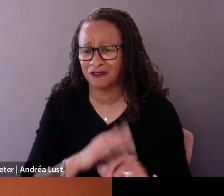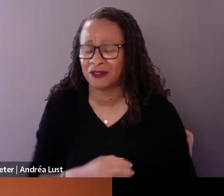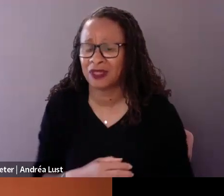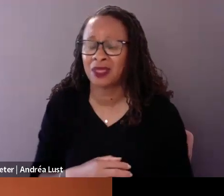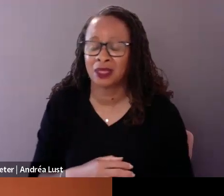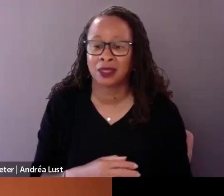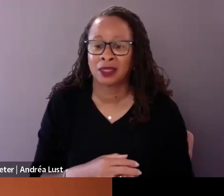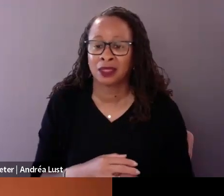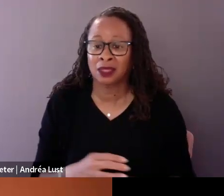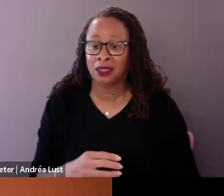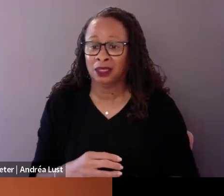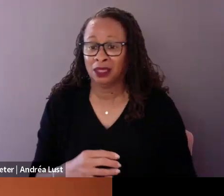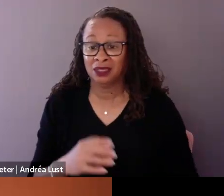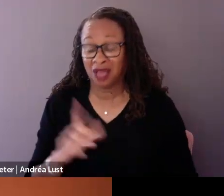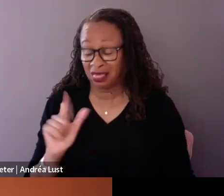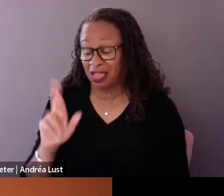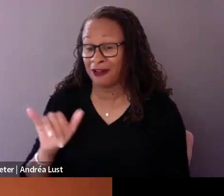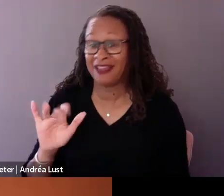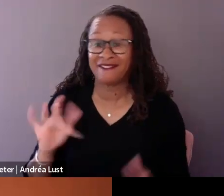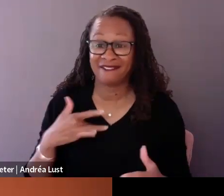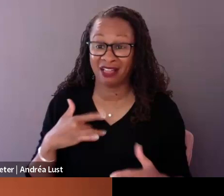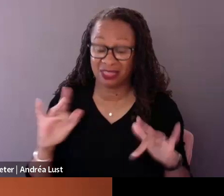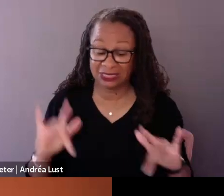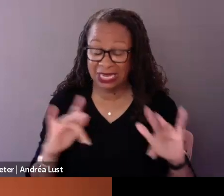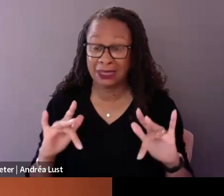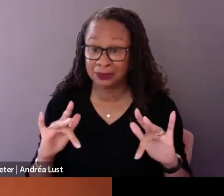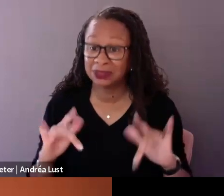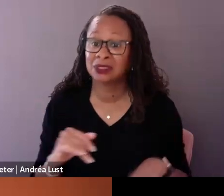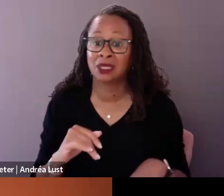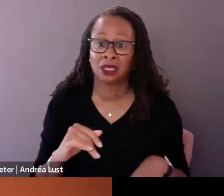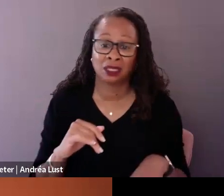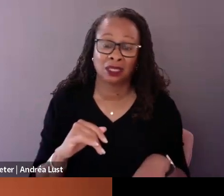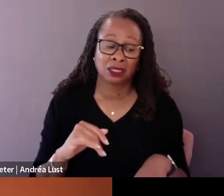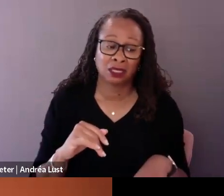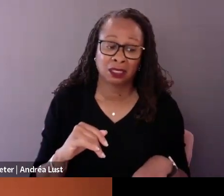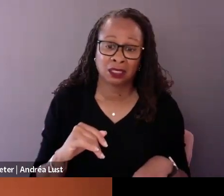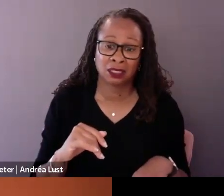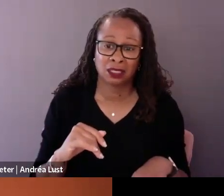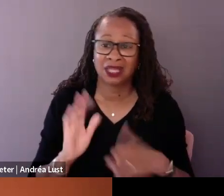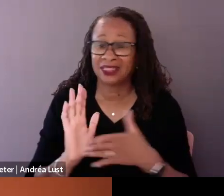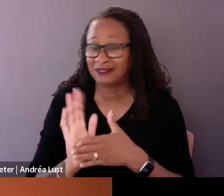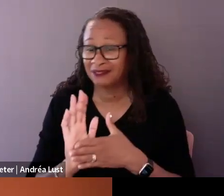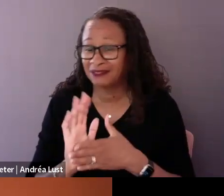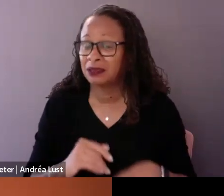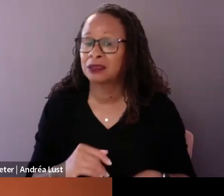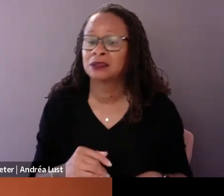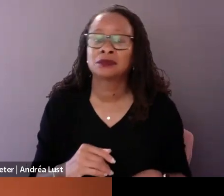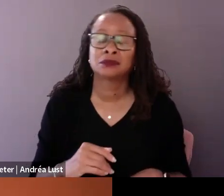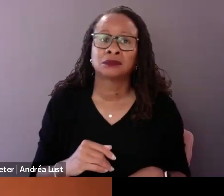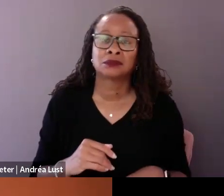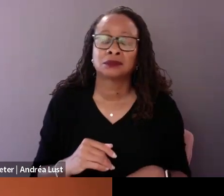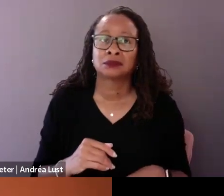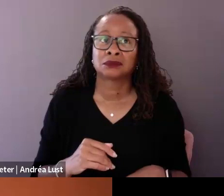But I think at that point, you know, he sent me emails with attachments of